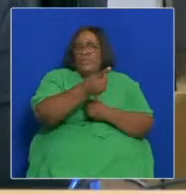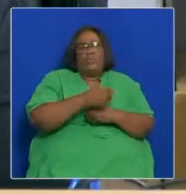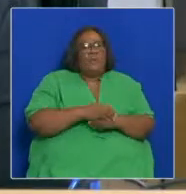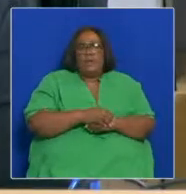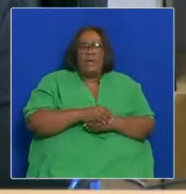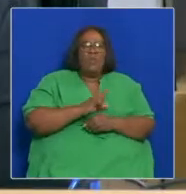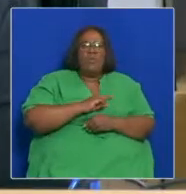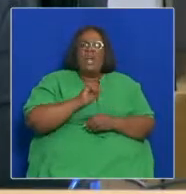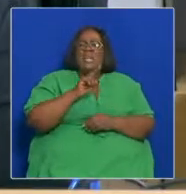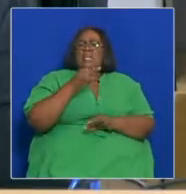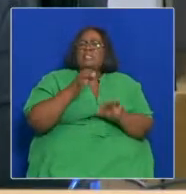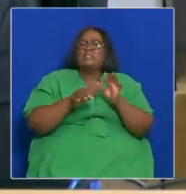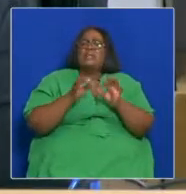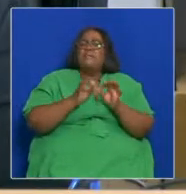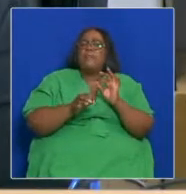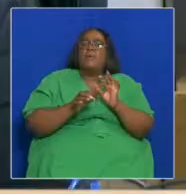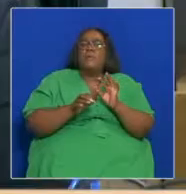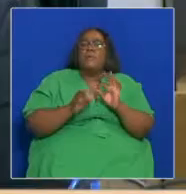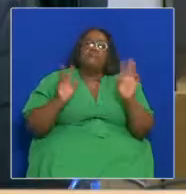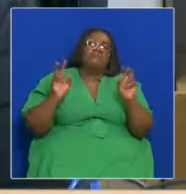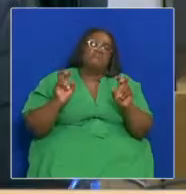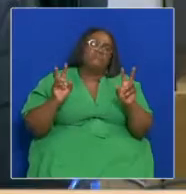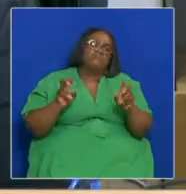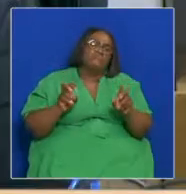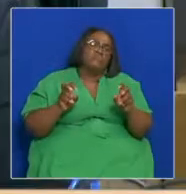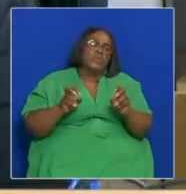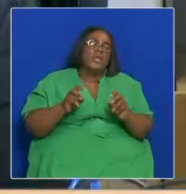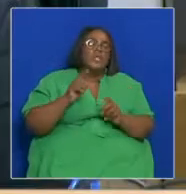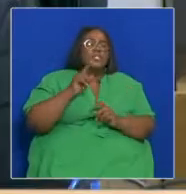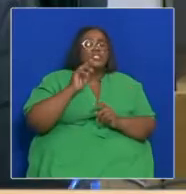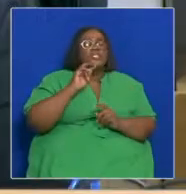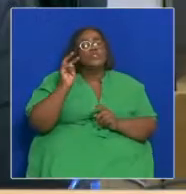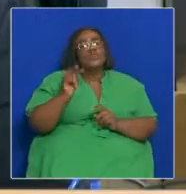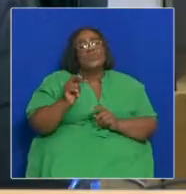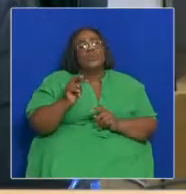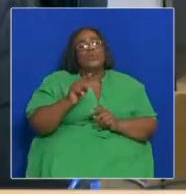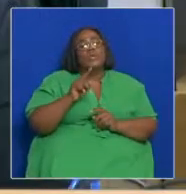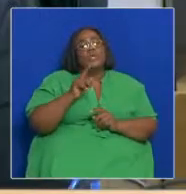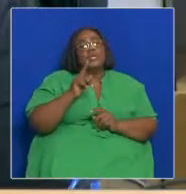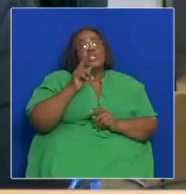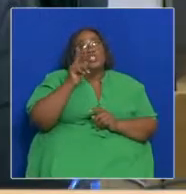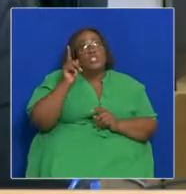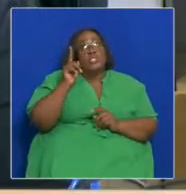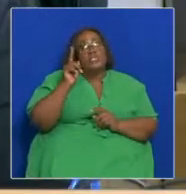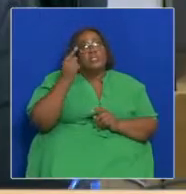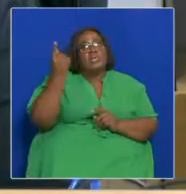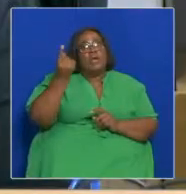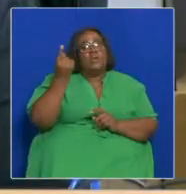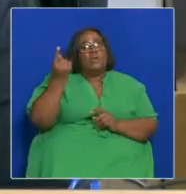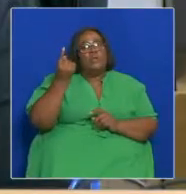and she was of the view that she could handle it all by herself without involving you.